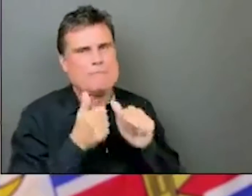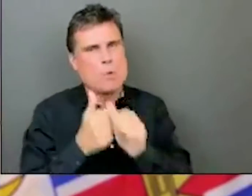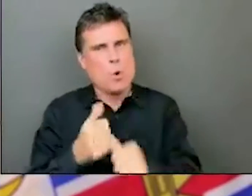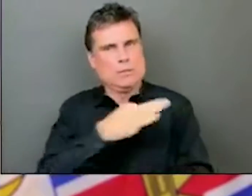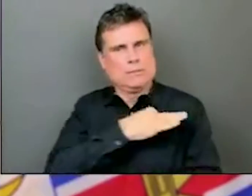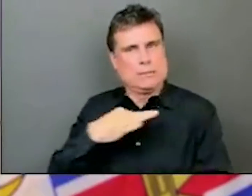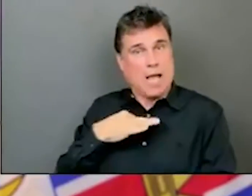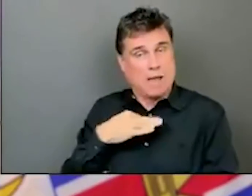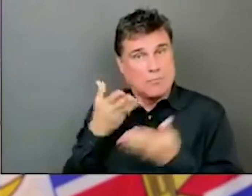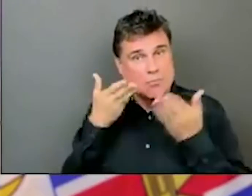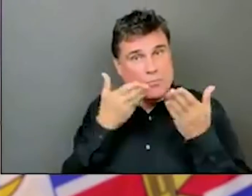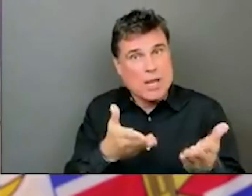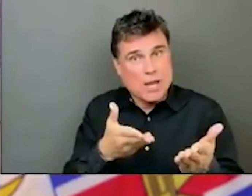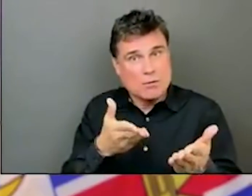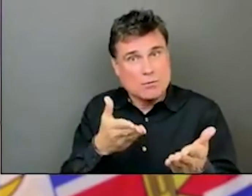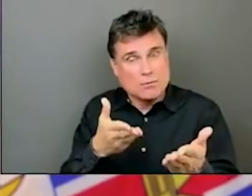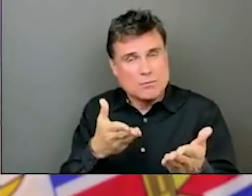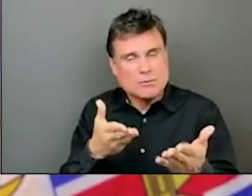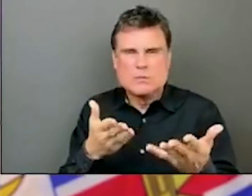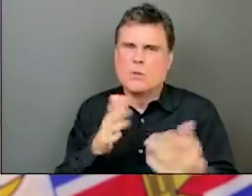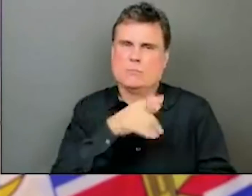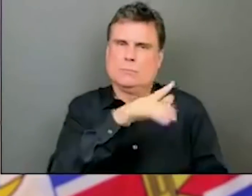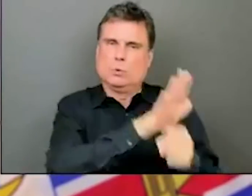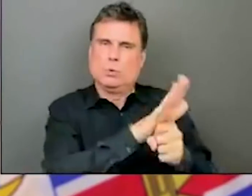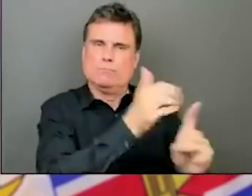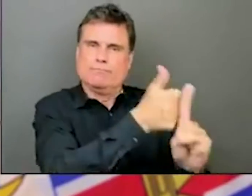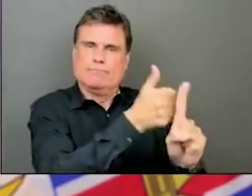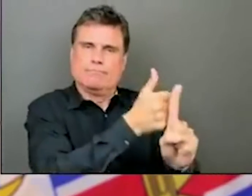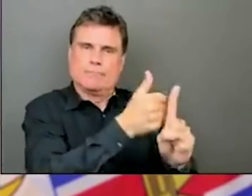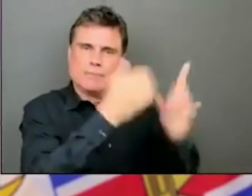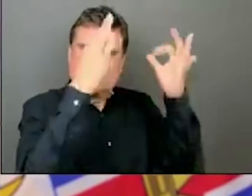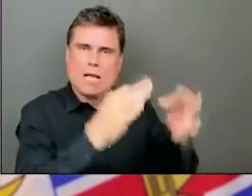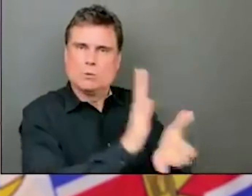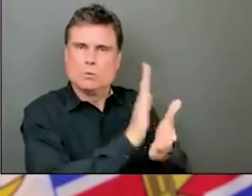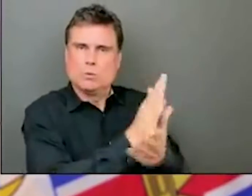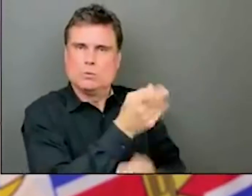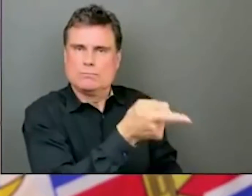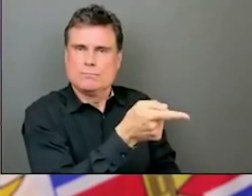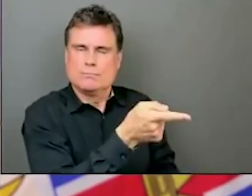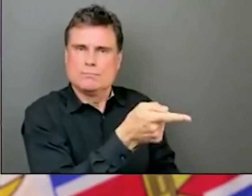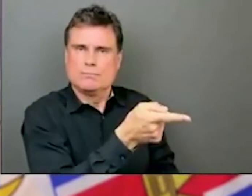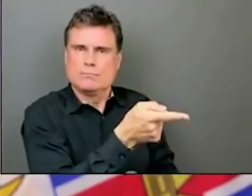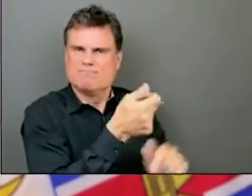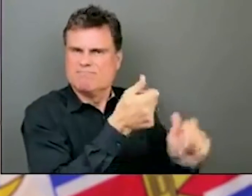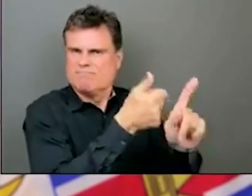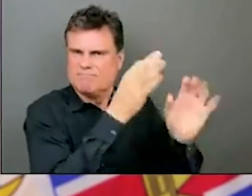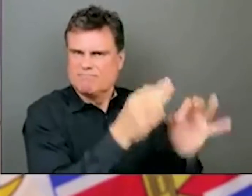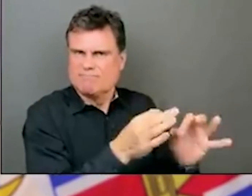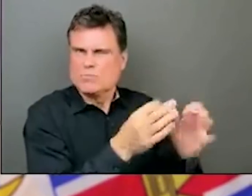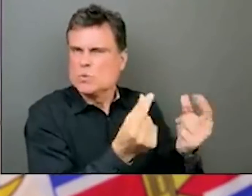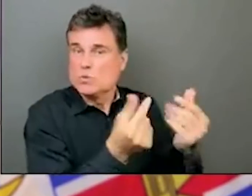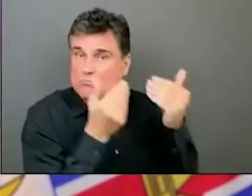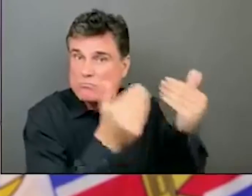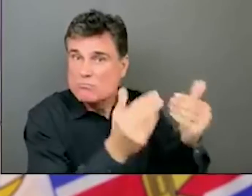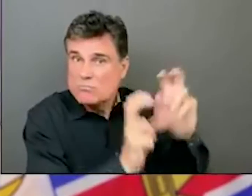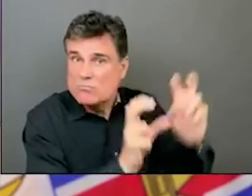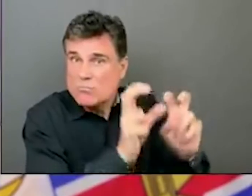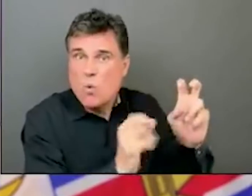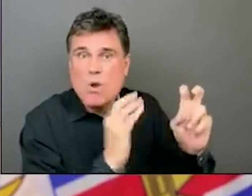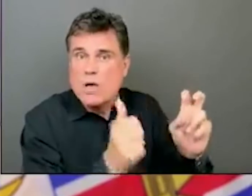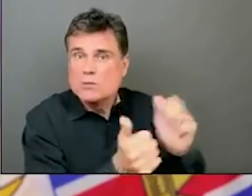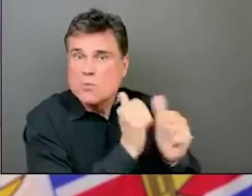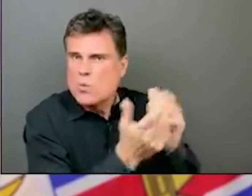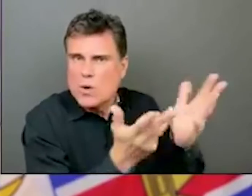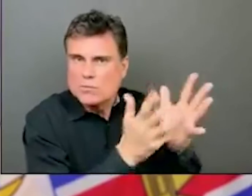is up to the school system to try and determine what's the best way to manage school-based sports and competitions, but